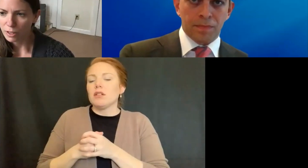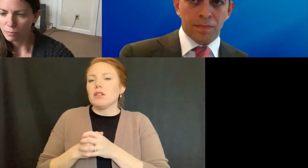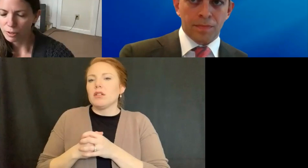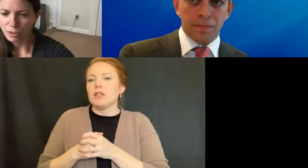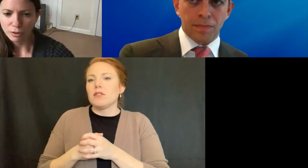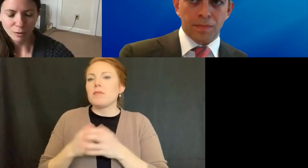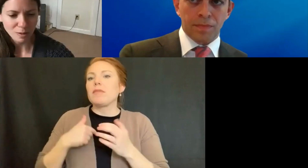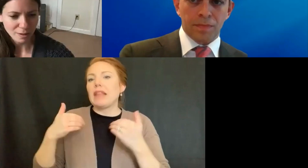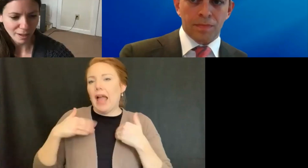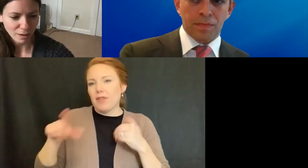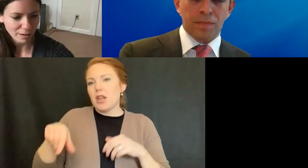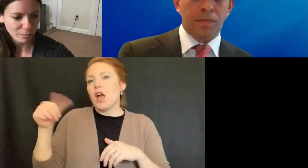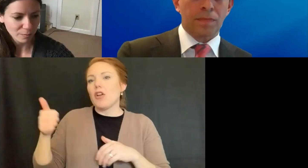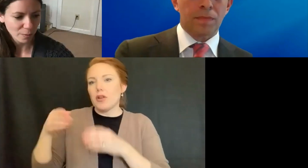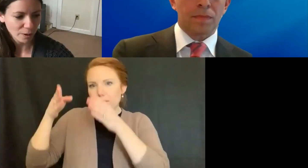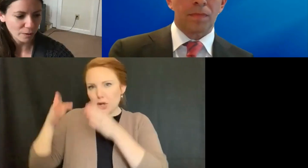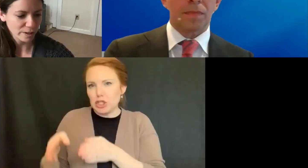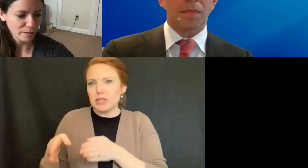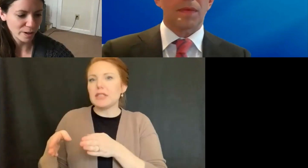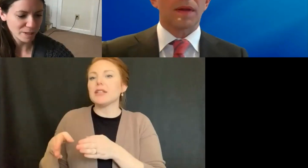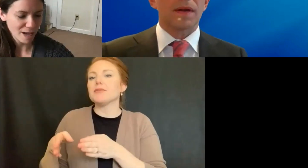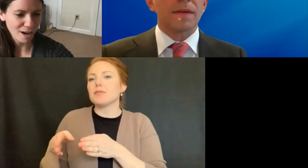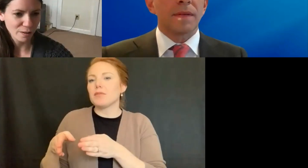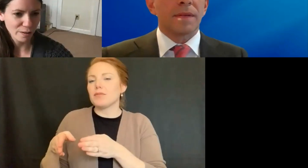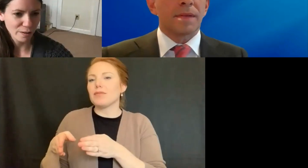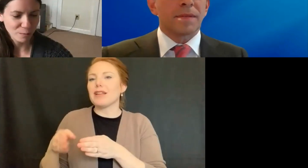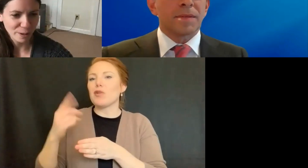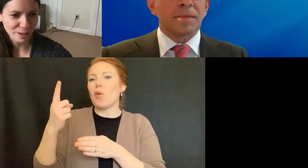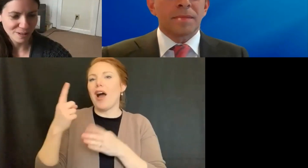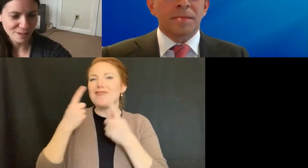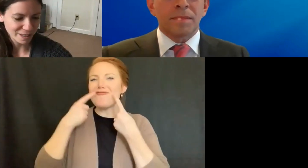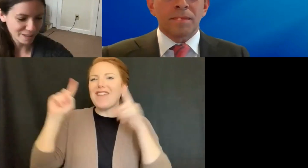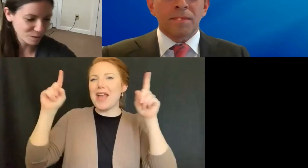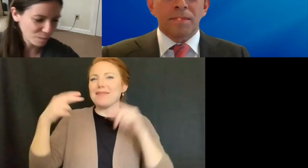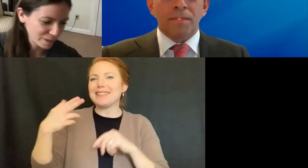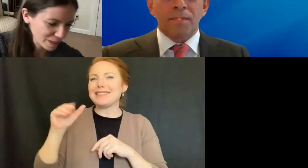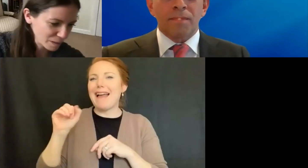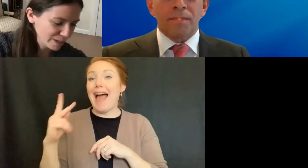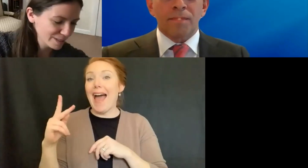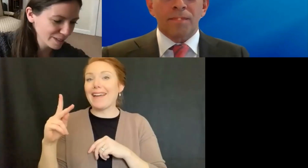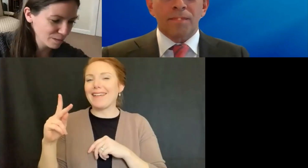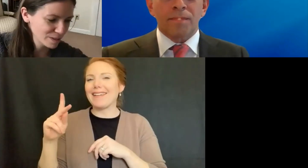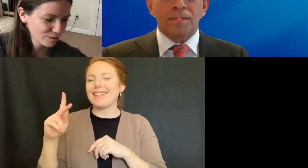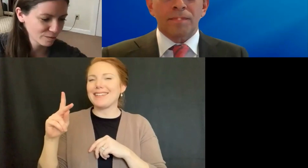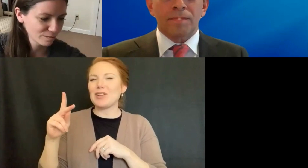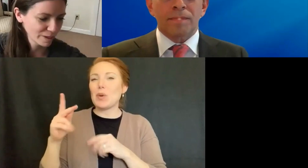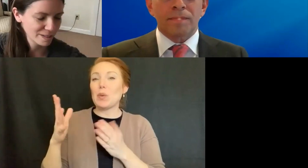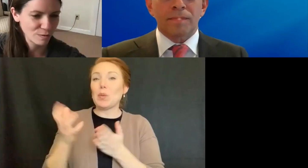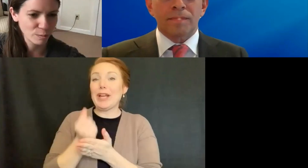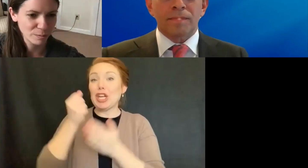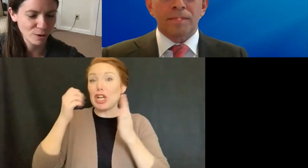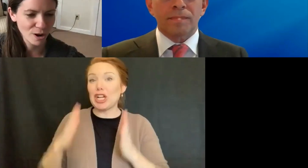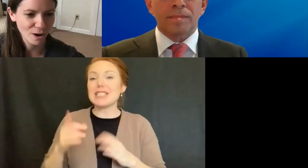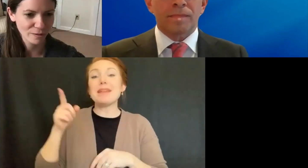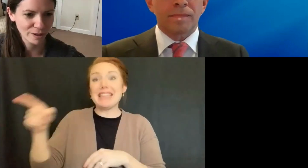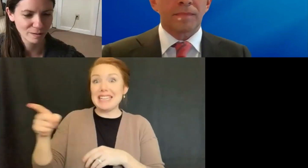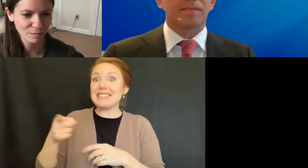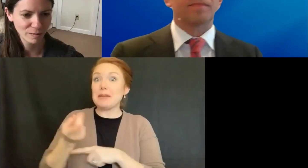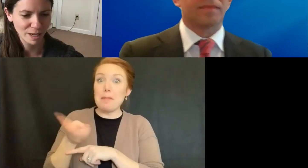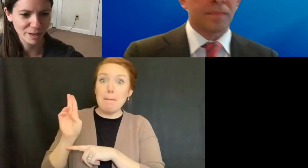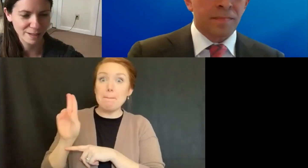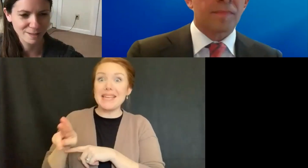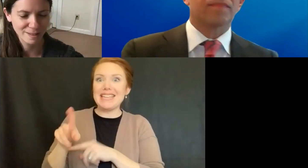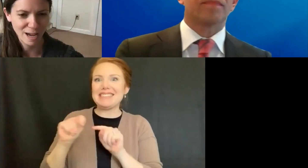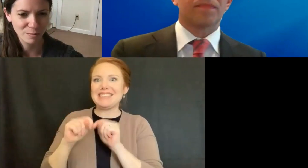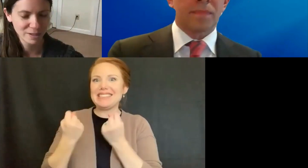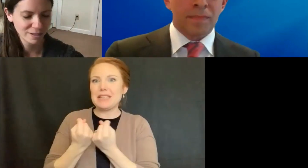have another person who's one of those famous hackathon winners. He's beat teams of several people at Harvard,